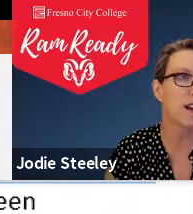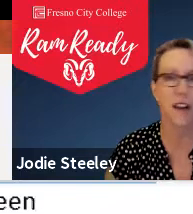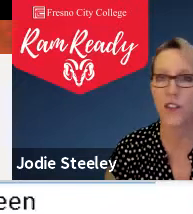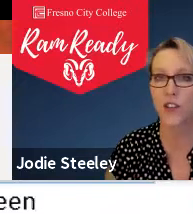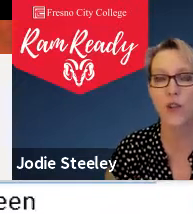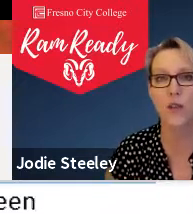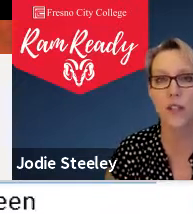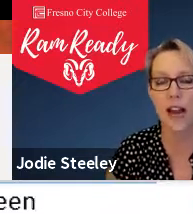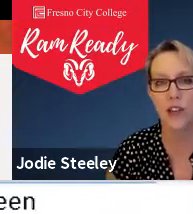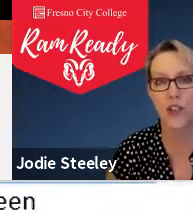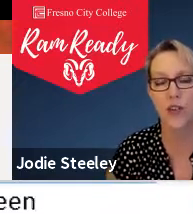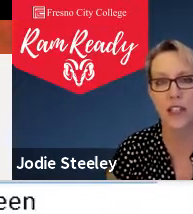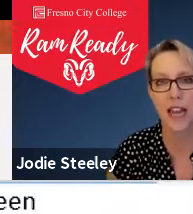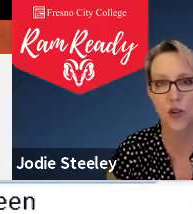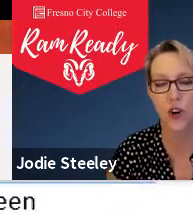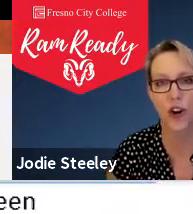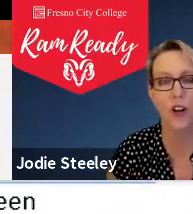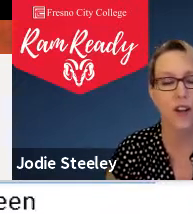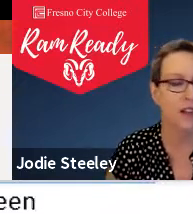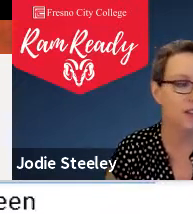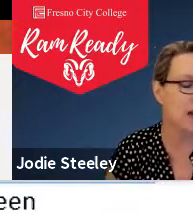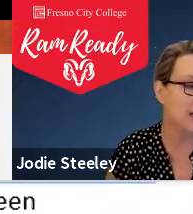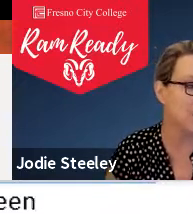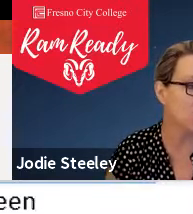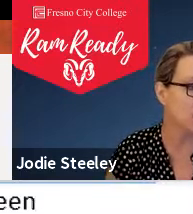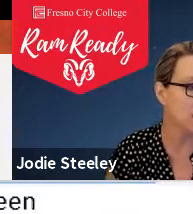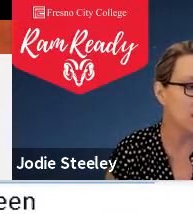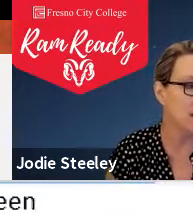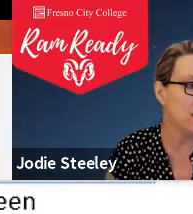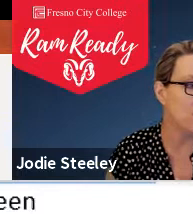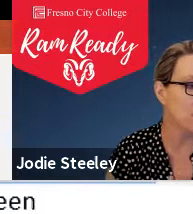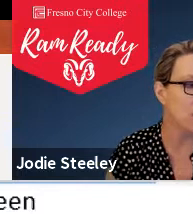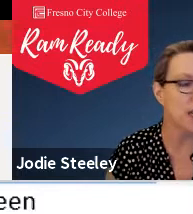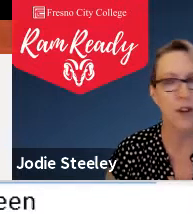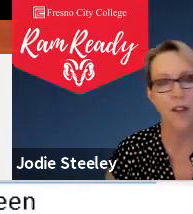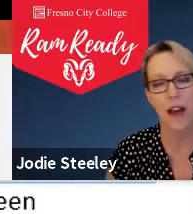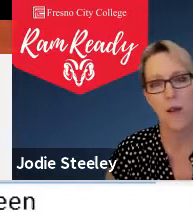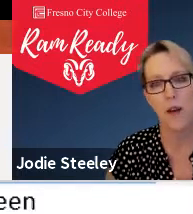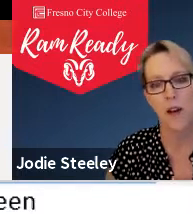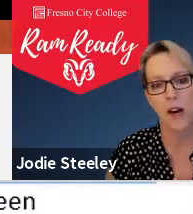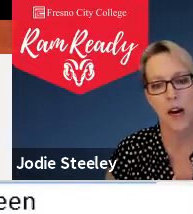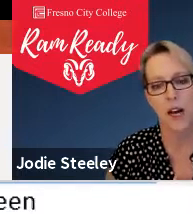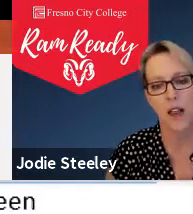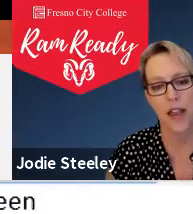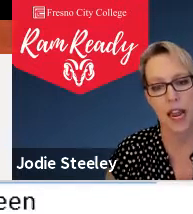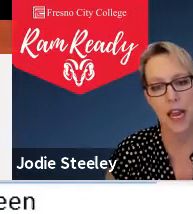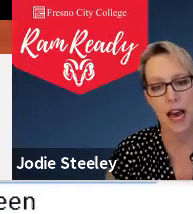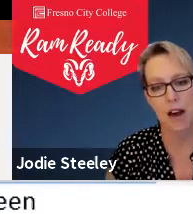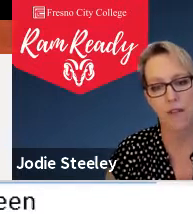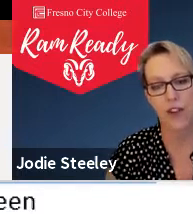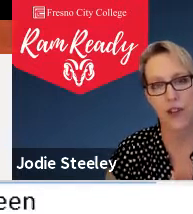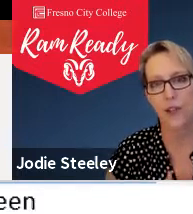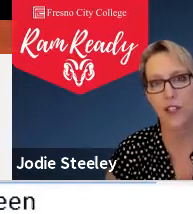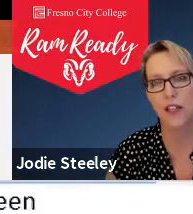where a lot of the tutoring was housed, tutoring schedule, things of that nature. In working with them, they